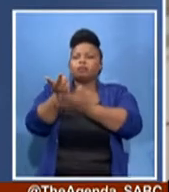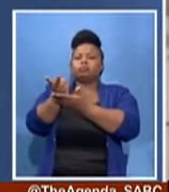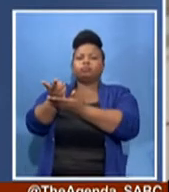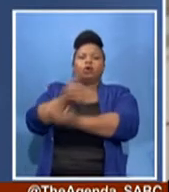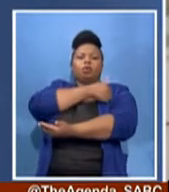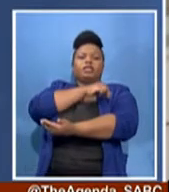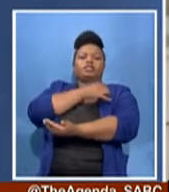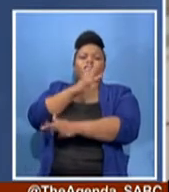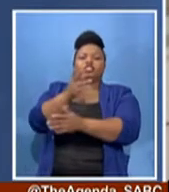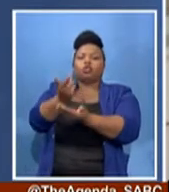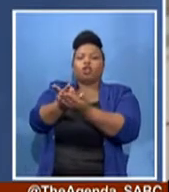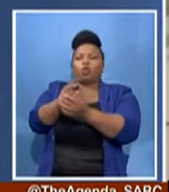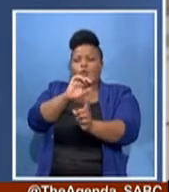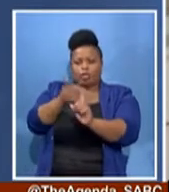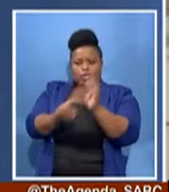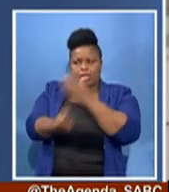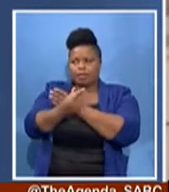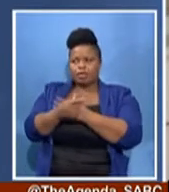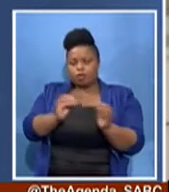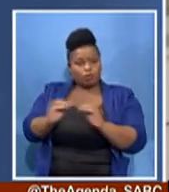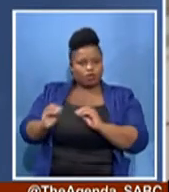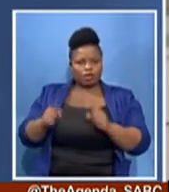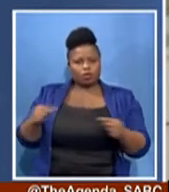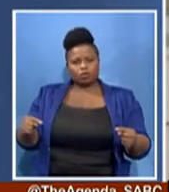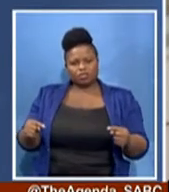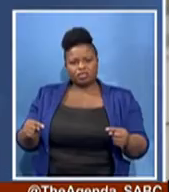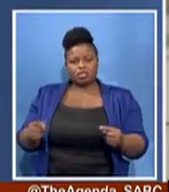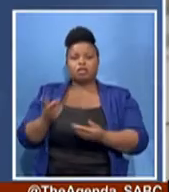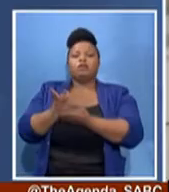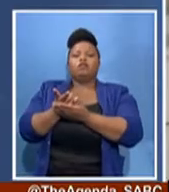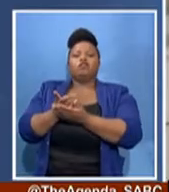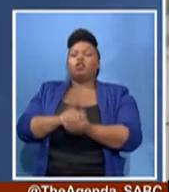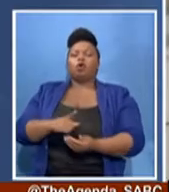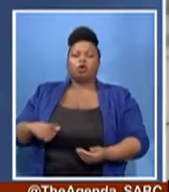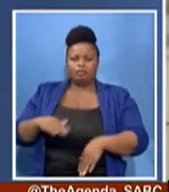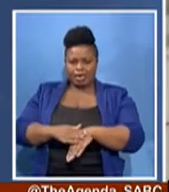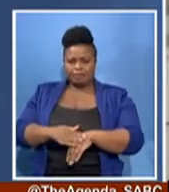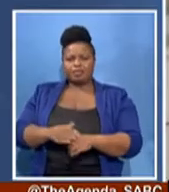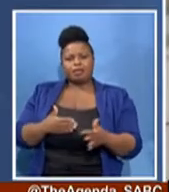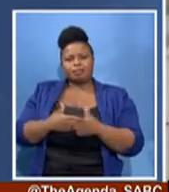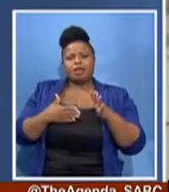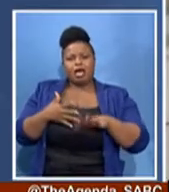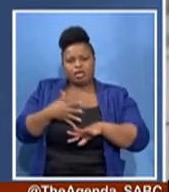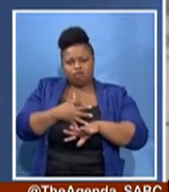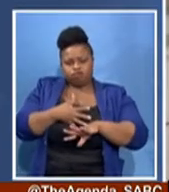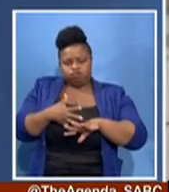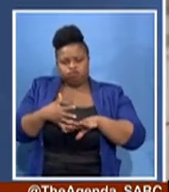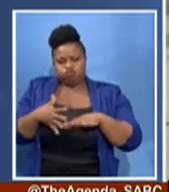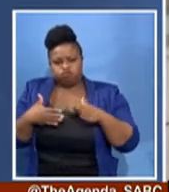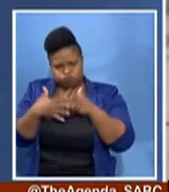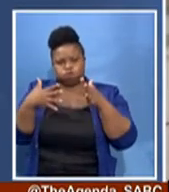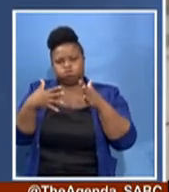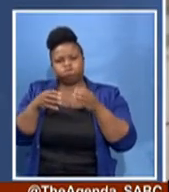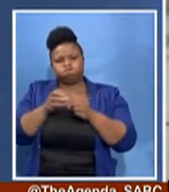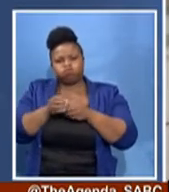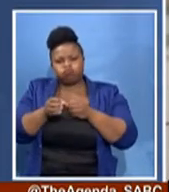to be lying still. These kinds of clots happen in the leg, and you get pain in the lower part of the leg and swelling. The worry about these